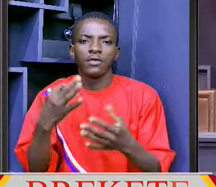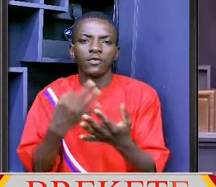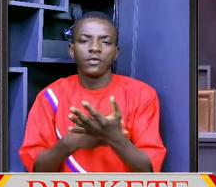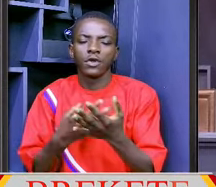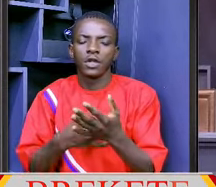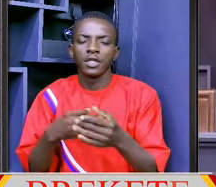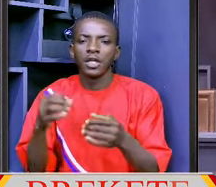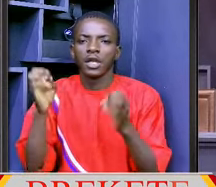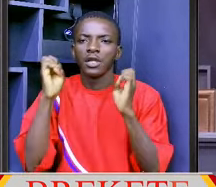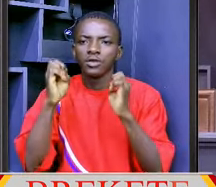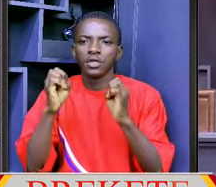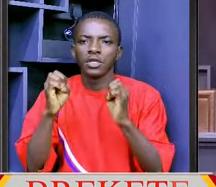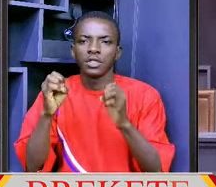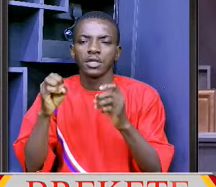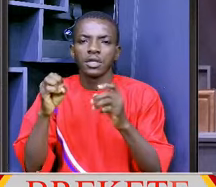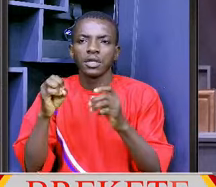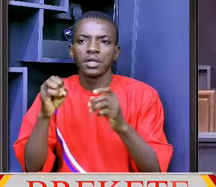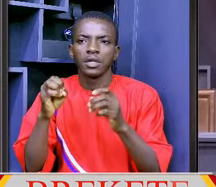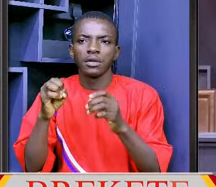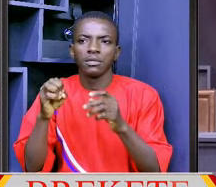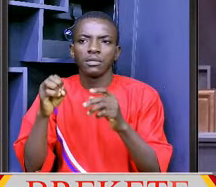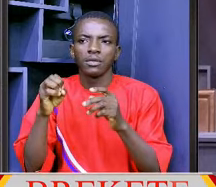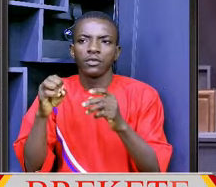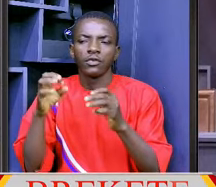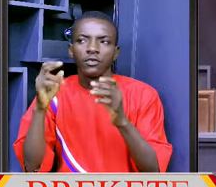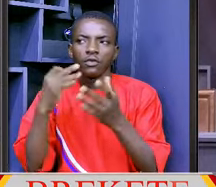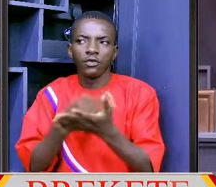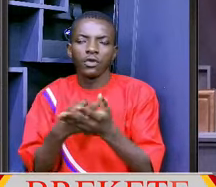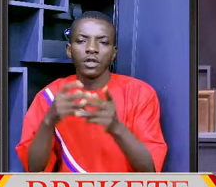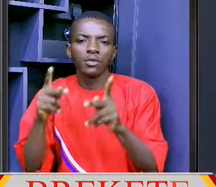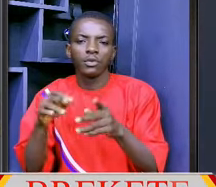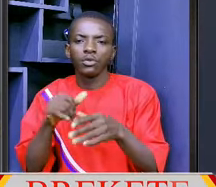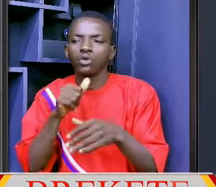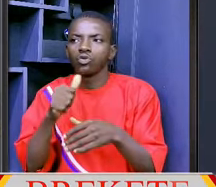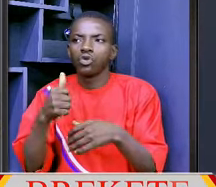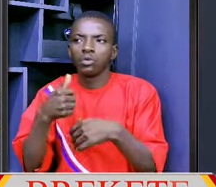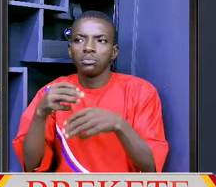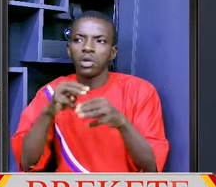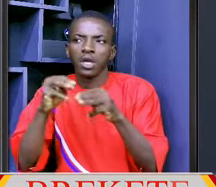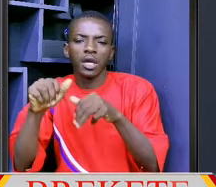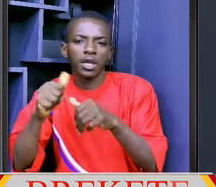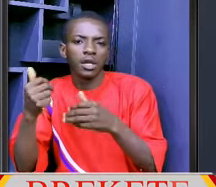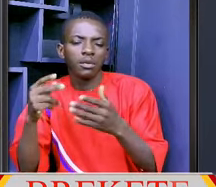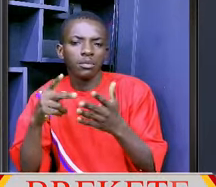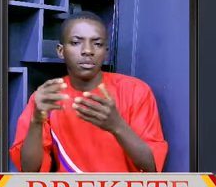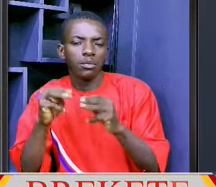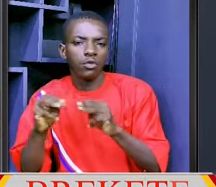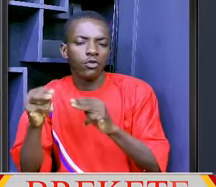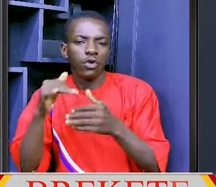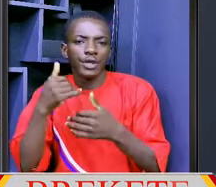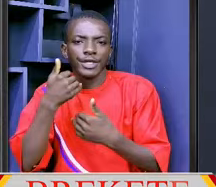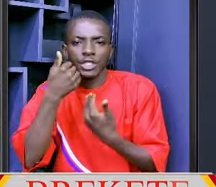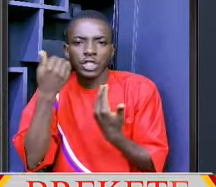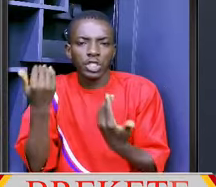Fulani, educated Fulani people are listening to this program. They cannot even make move. What a